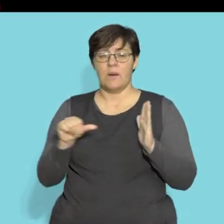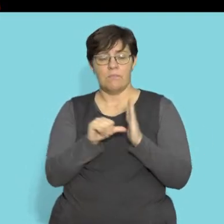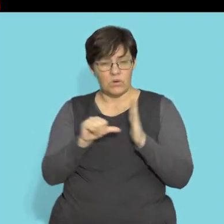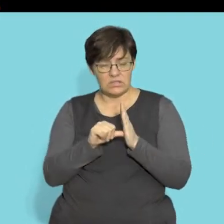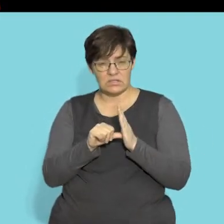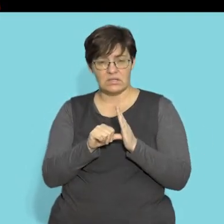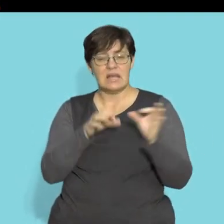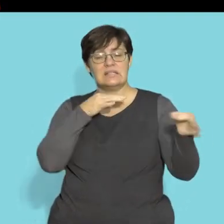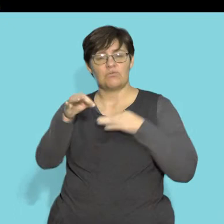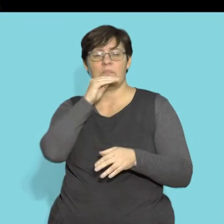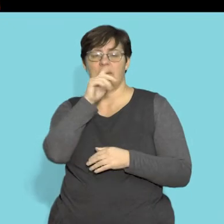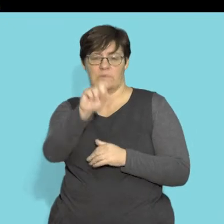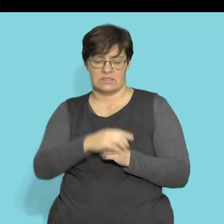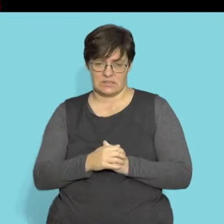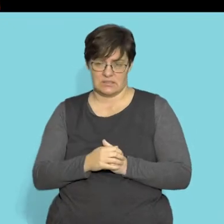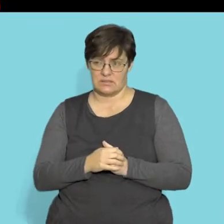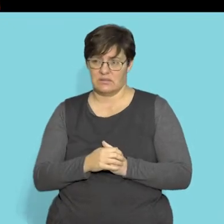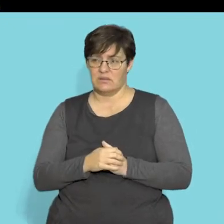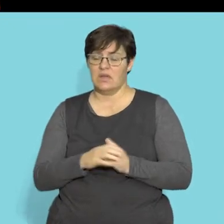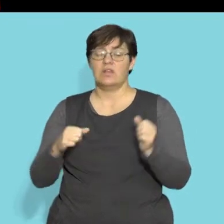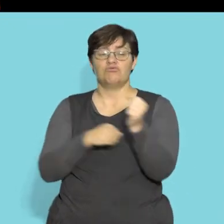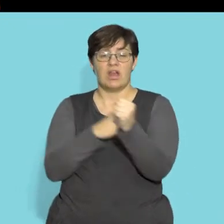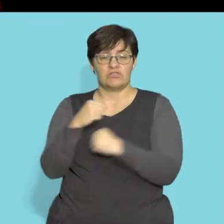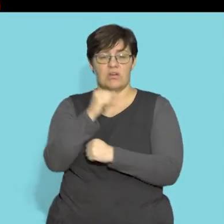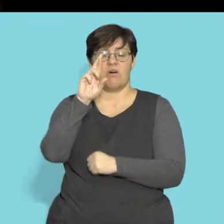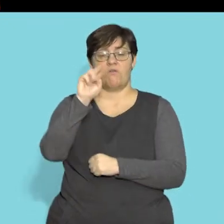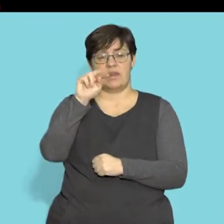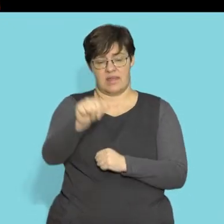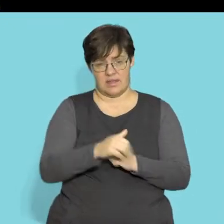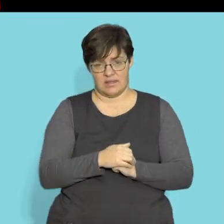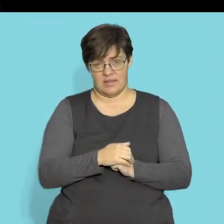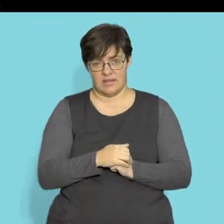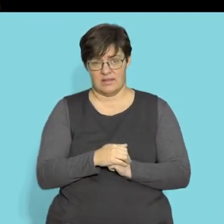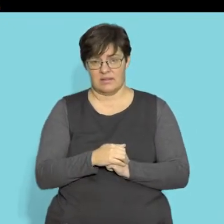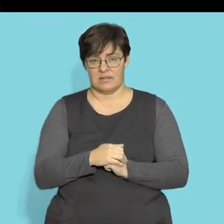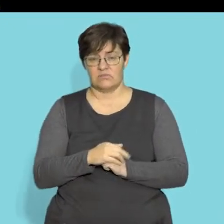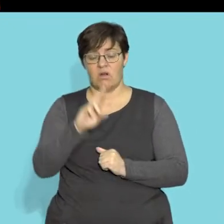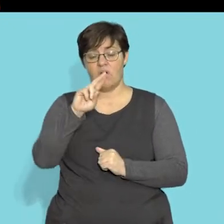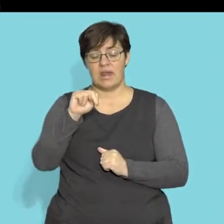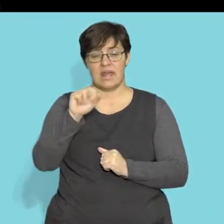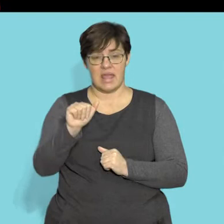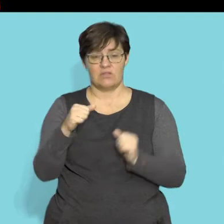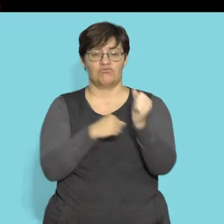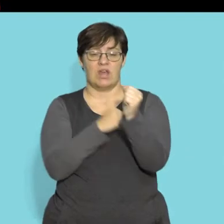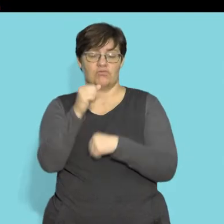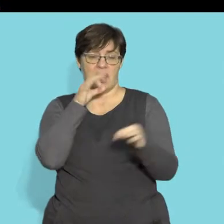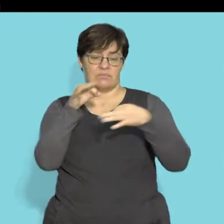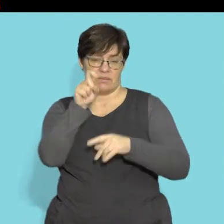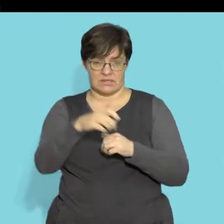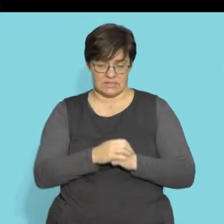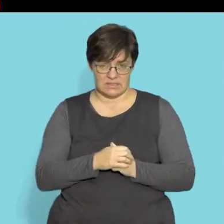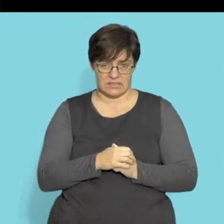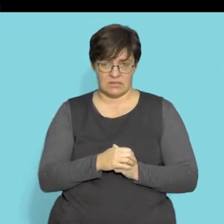it's important that we understand what describe means. The structure of RNA. So we've got to describe RNA